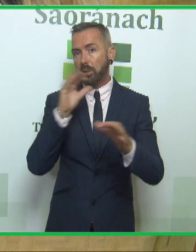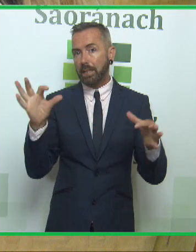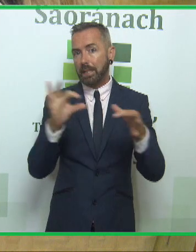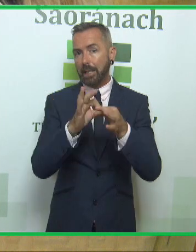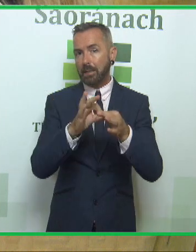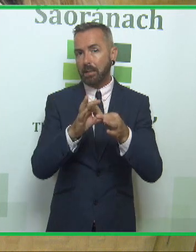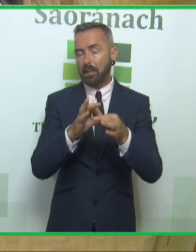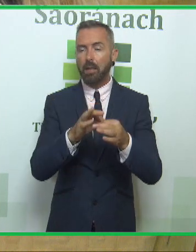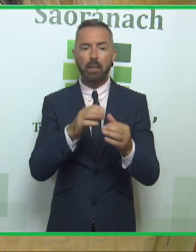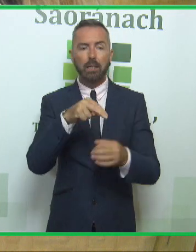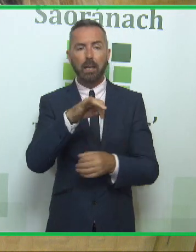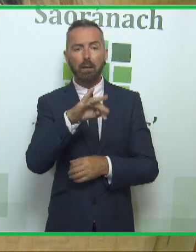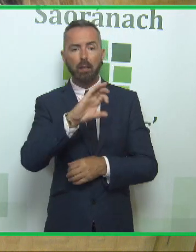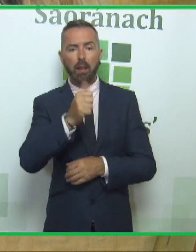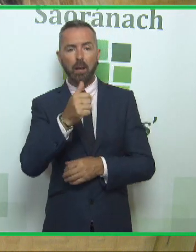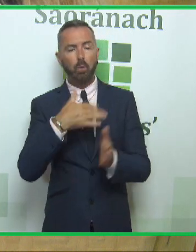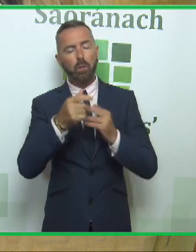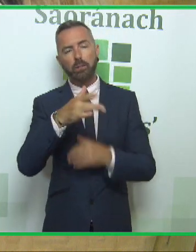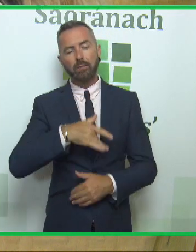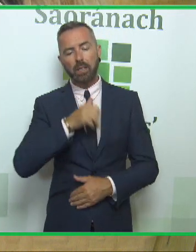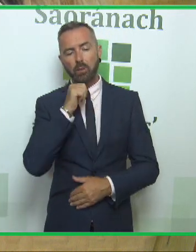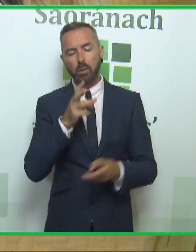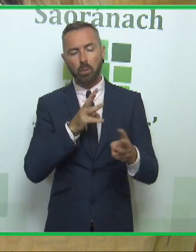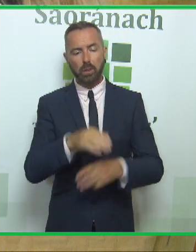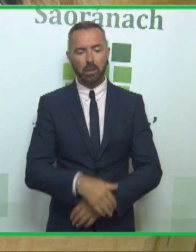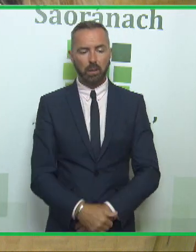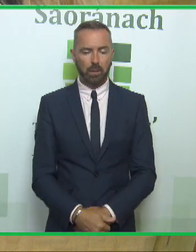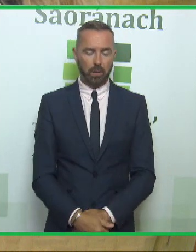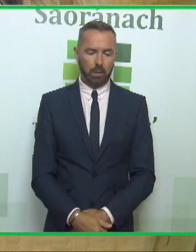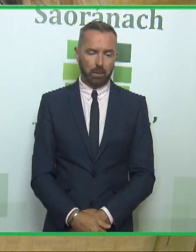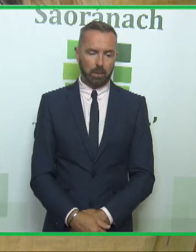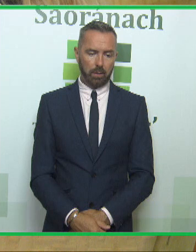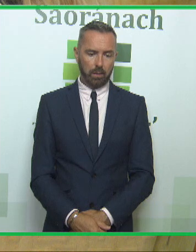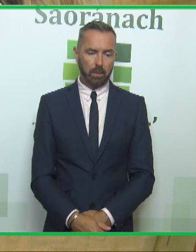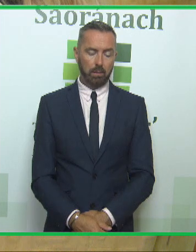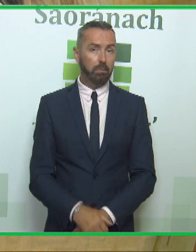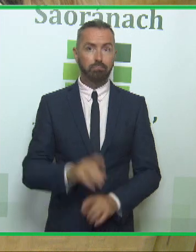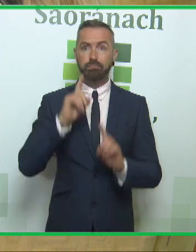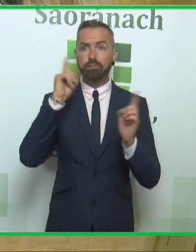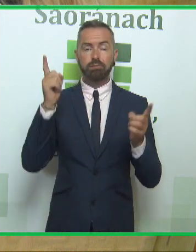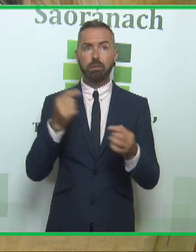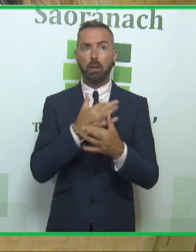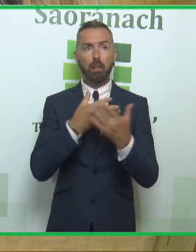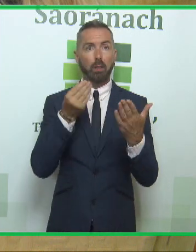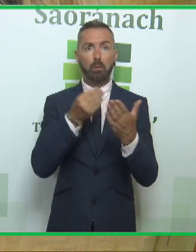not working? I think there's a lot of money being, I don't know, look, you can't put a price on people's lives, can